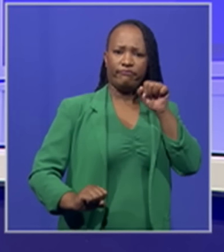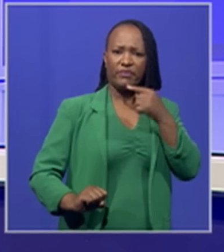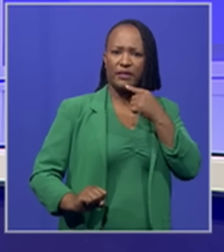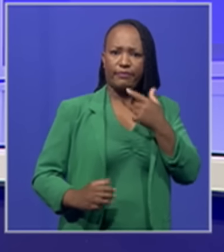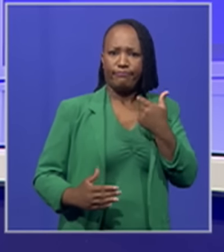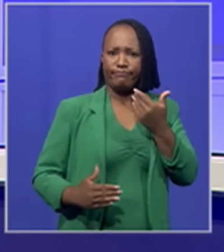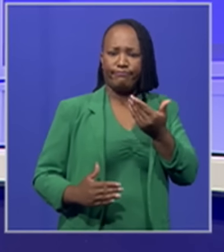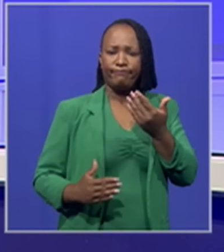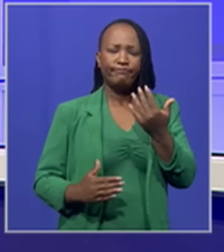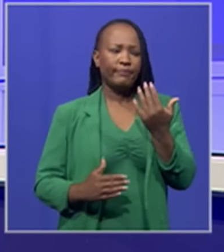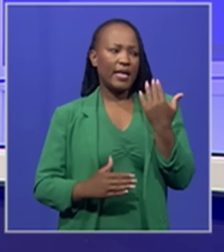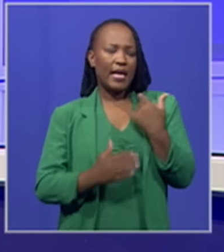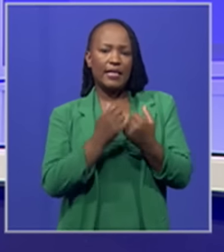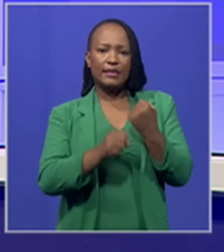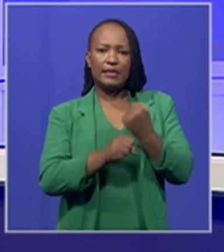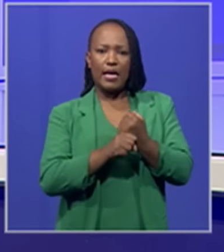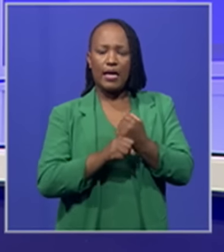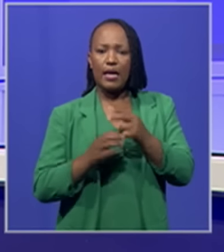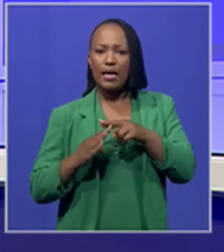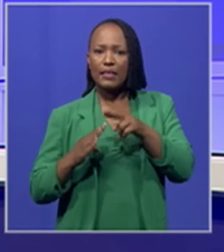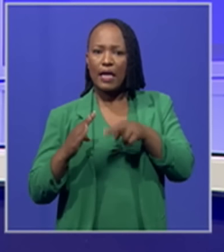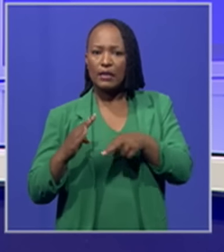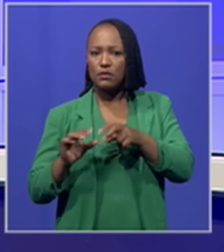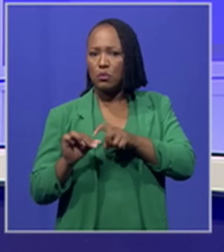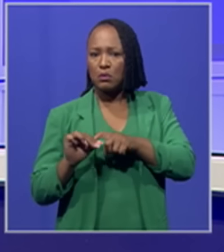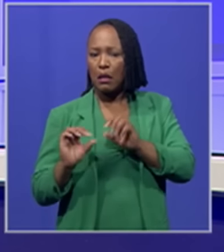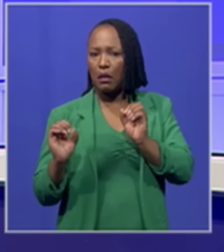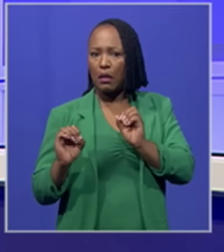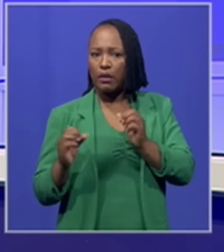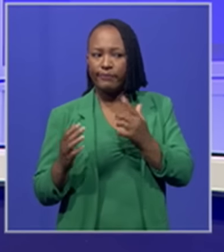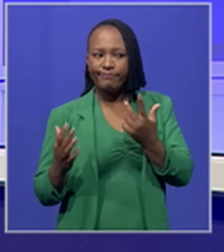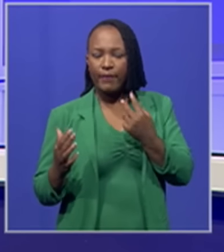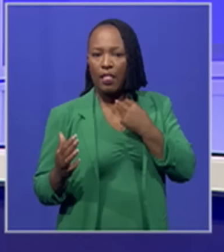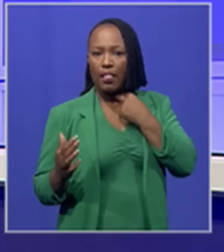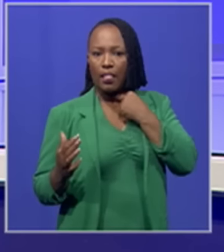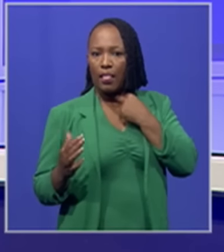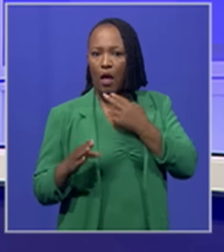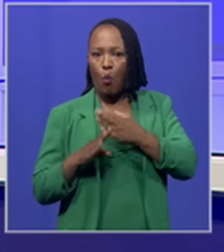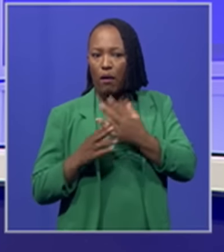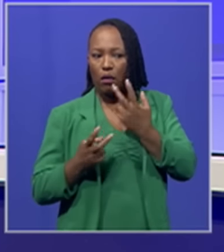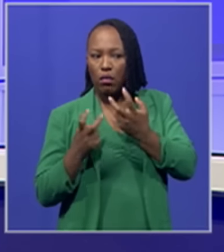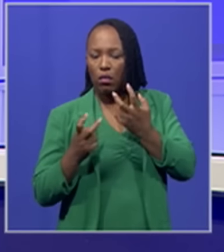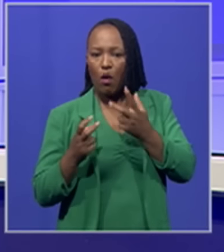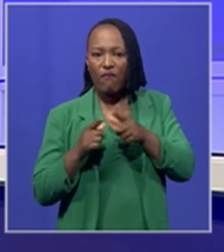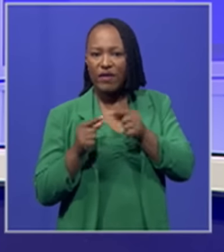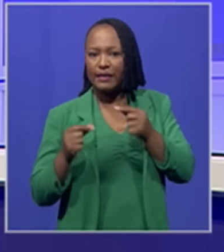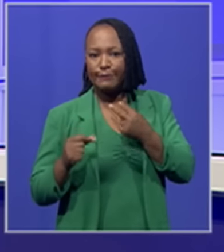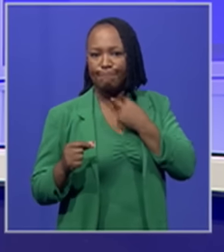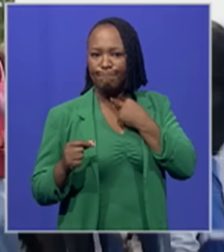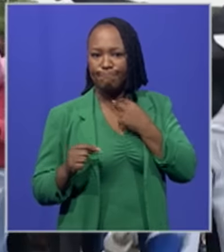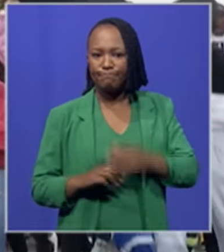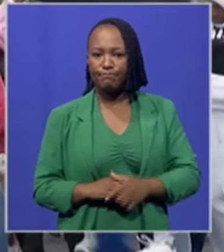tsa bone tsa ngwaga o fetileng mme se ba kgoreletsa go batla ditiro le go feleletsa dithuto tsa bone.